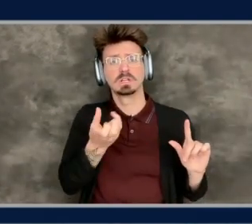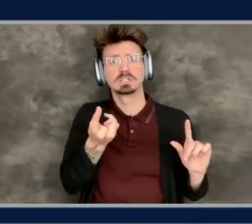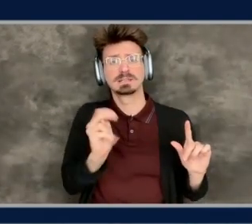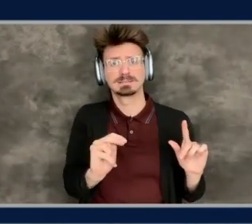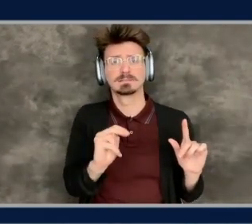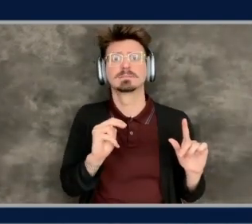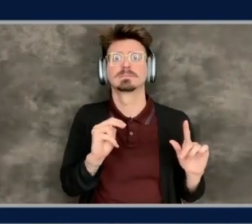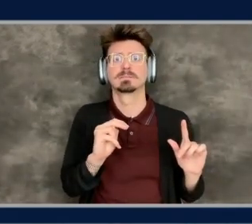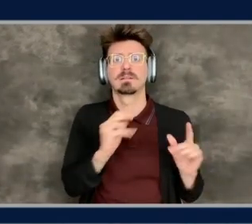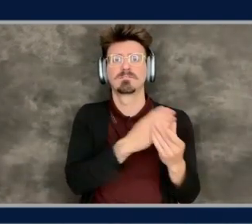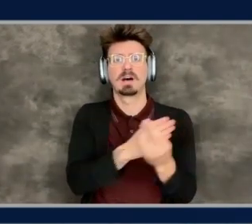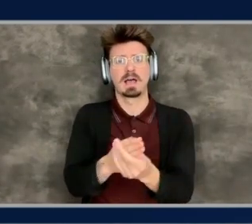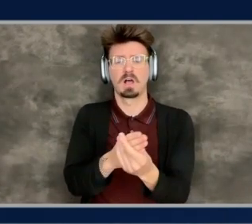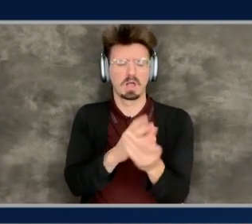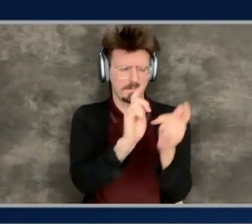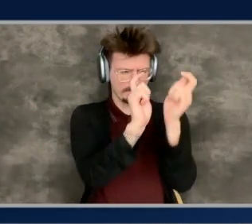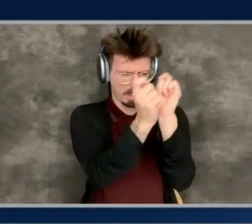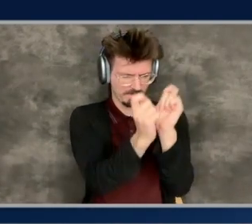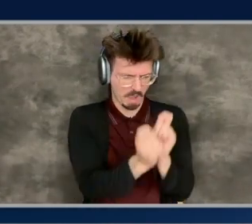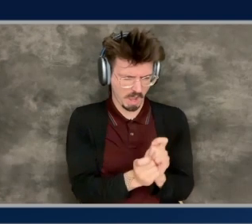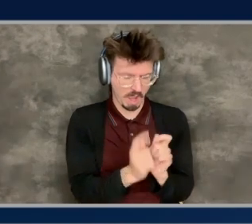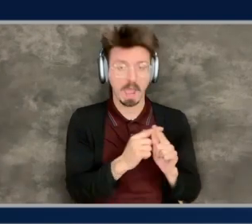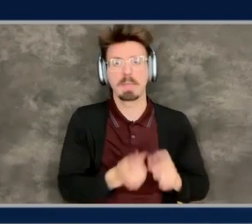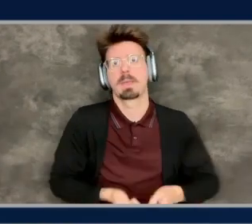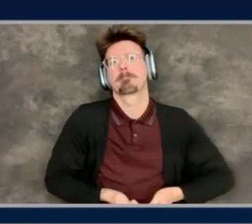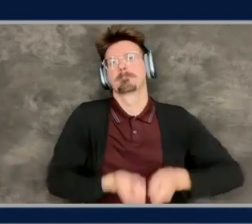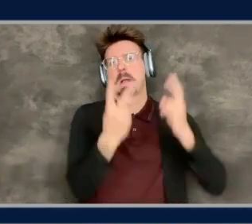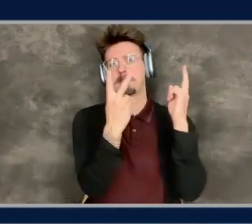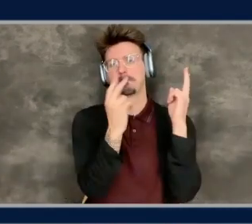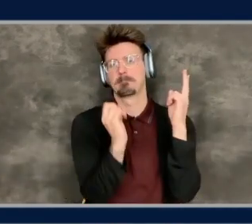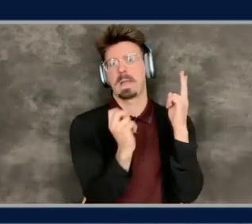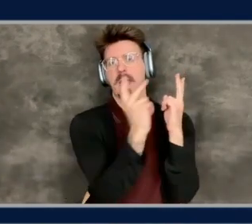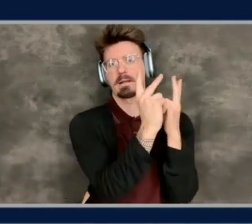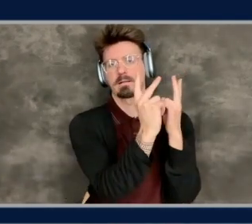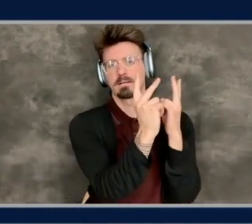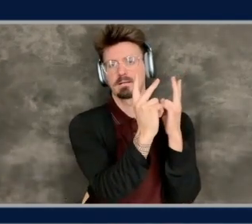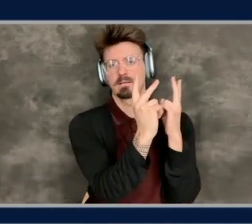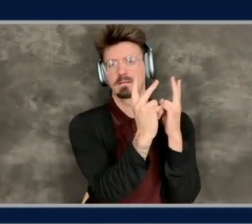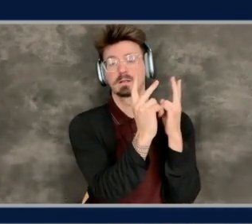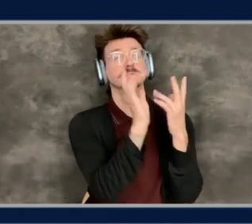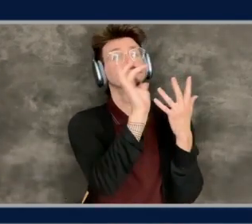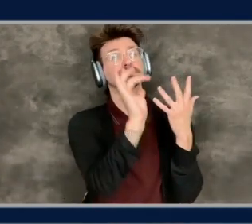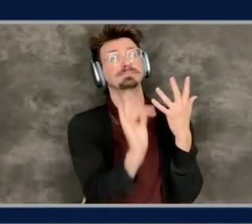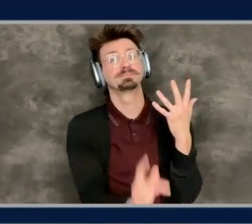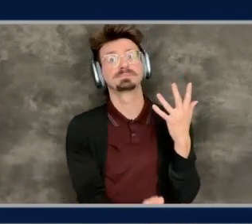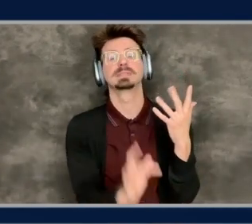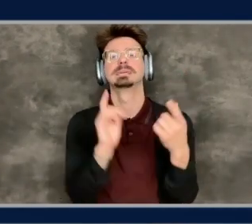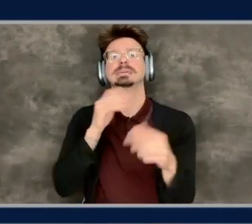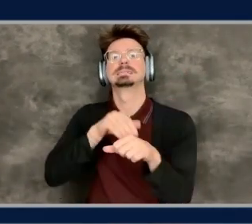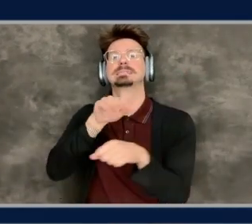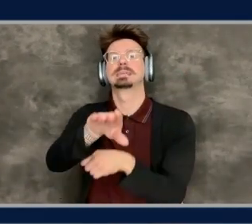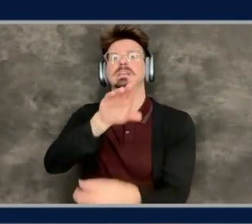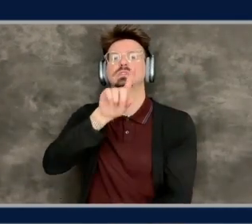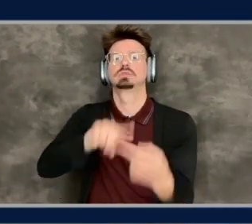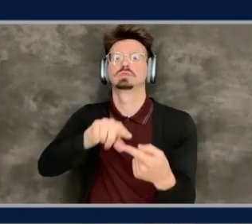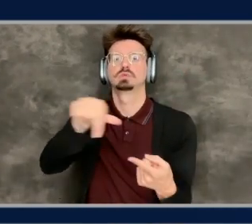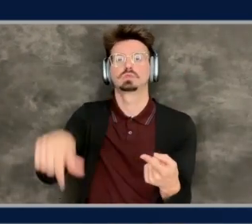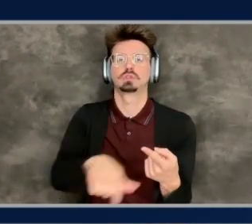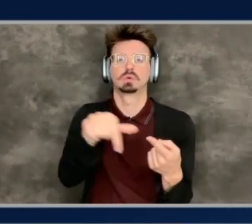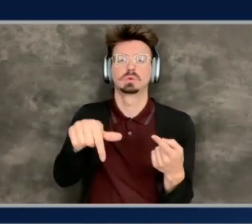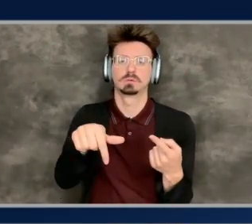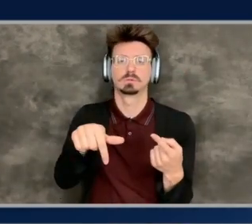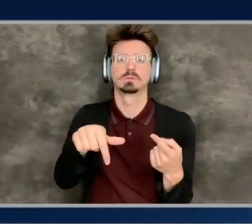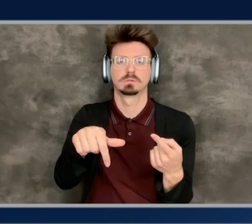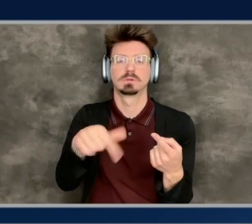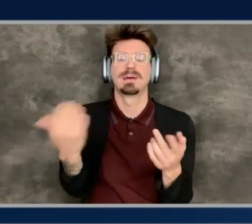can upload it back. So after selecting what you like, you can say, like, okay, send to queue. This is the point, like, again, I'm